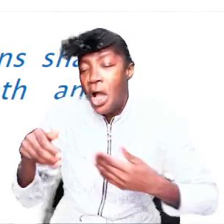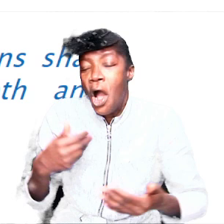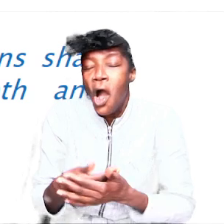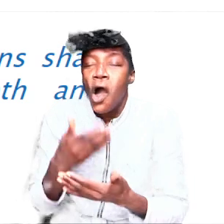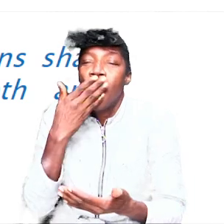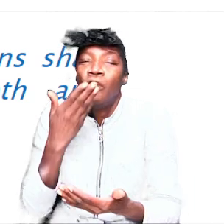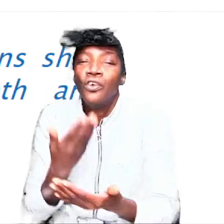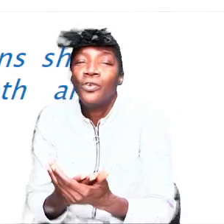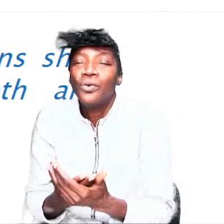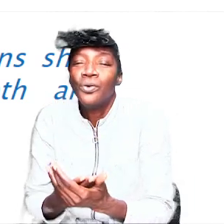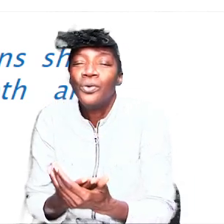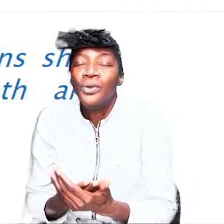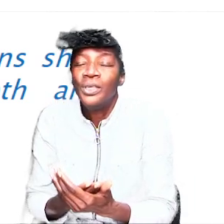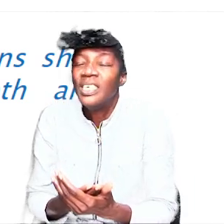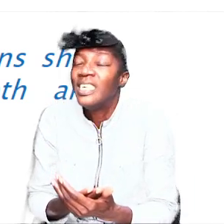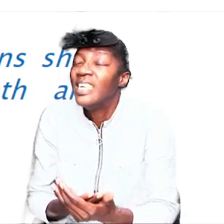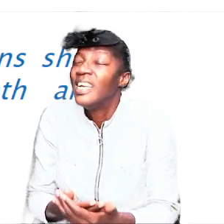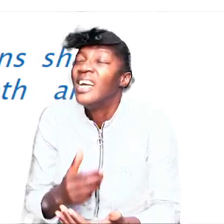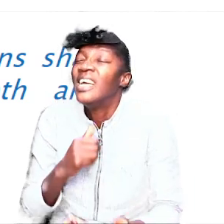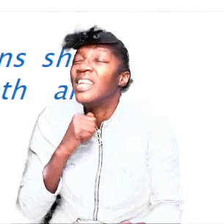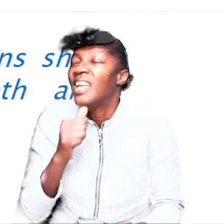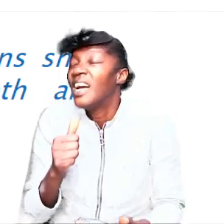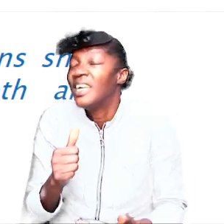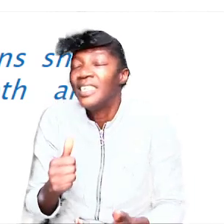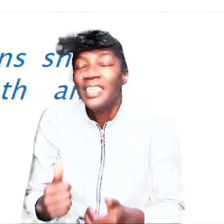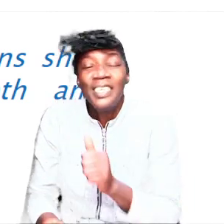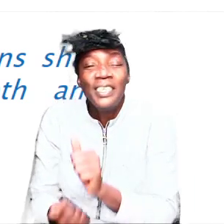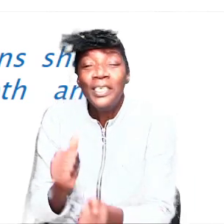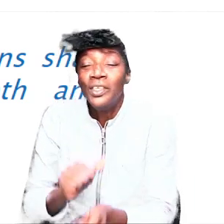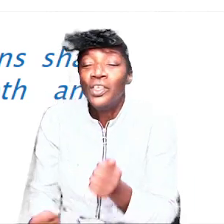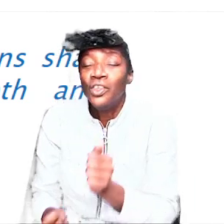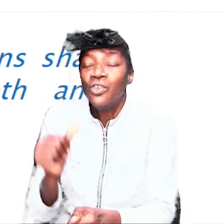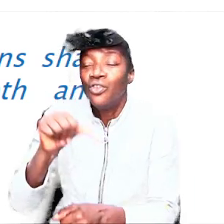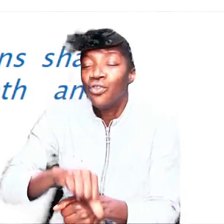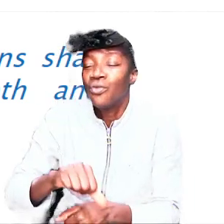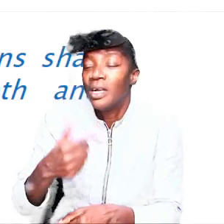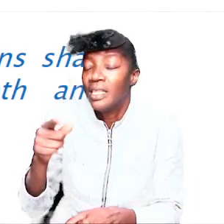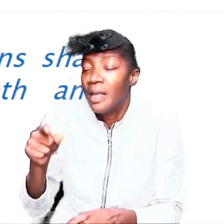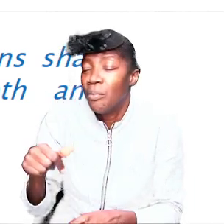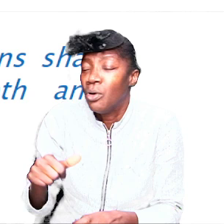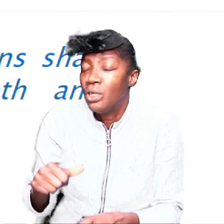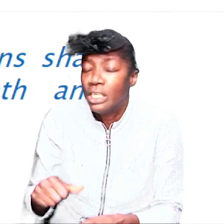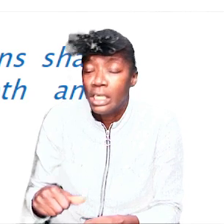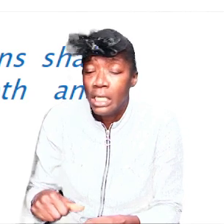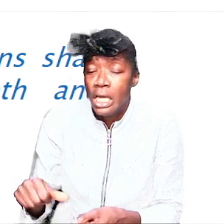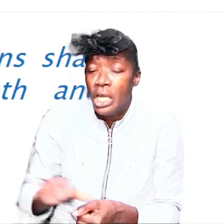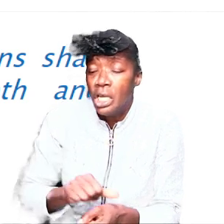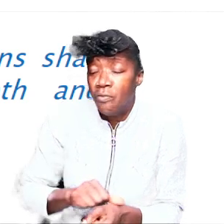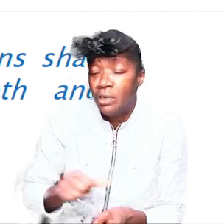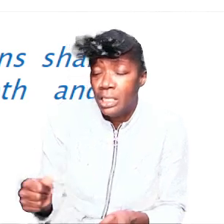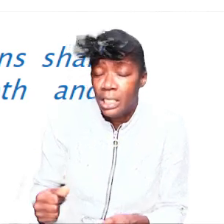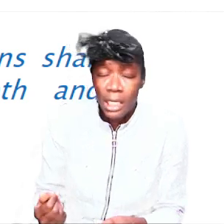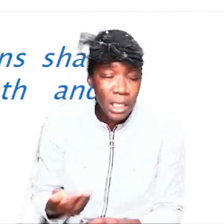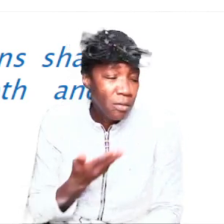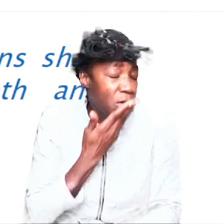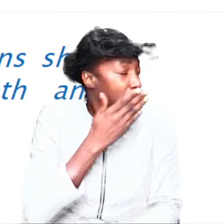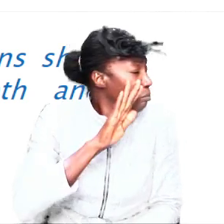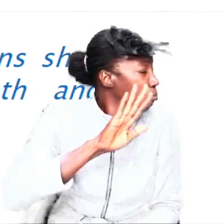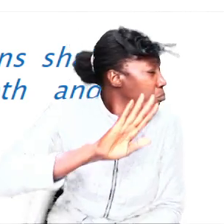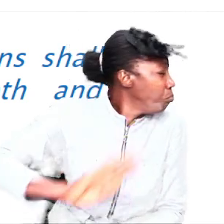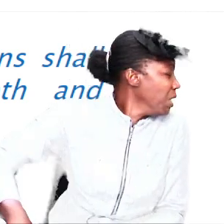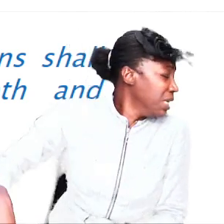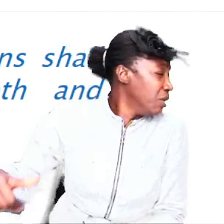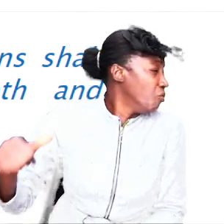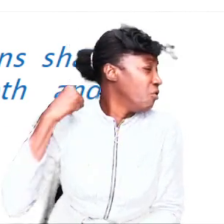good. And would not utterly destroy them. But everything that was vile and refused, they